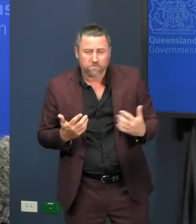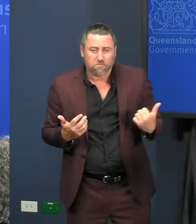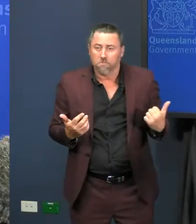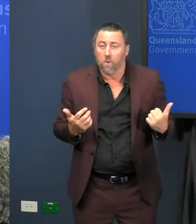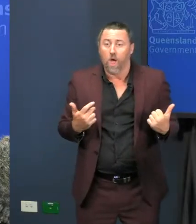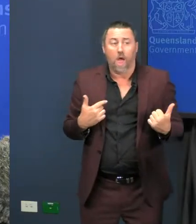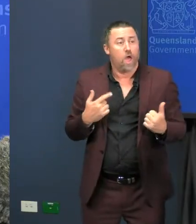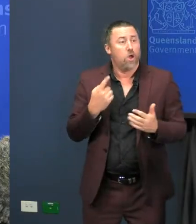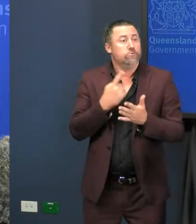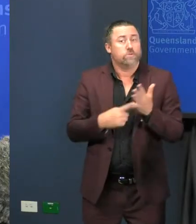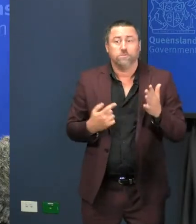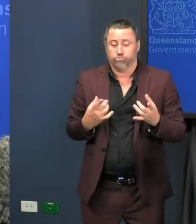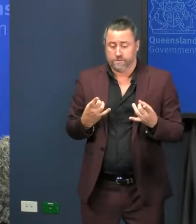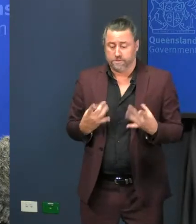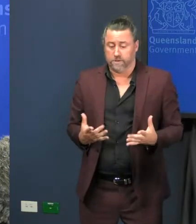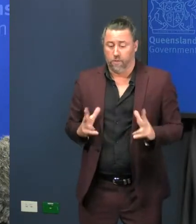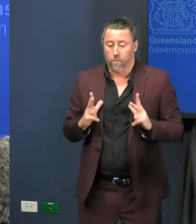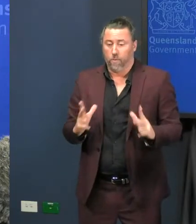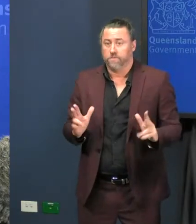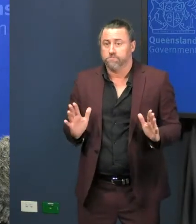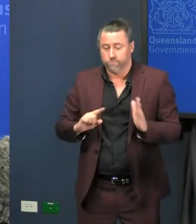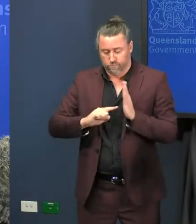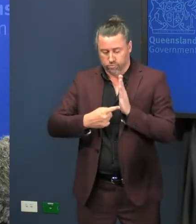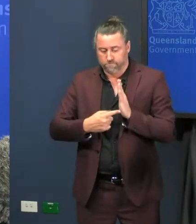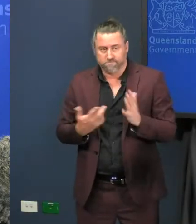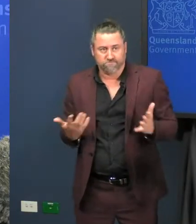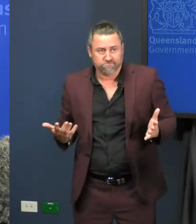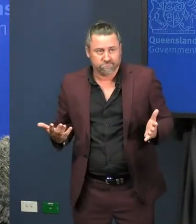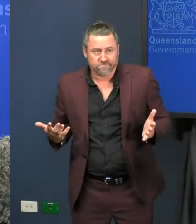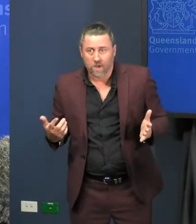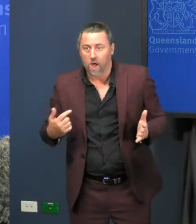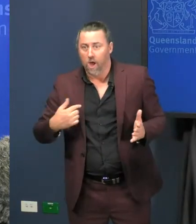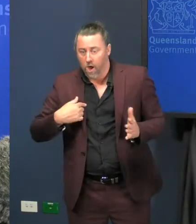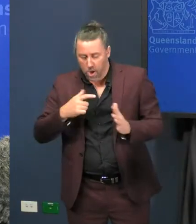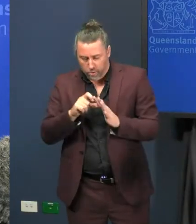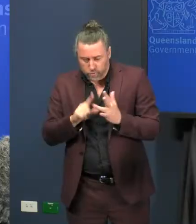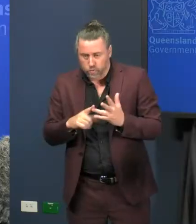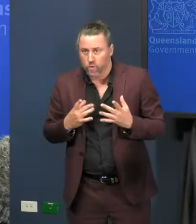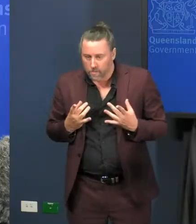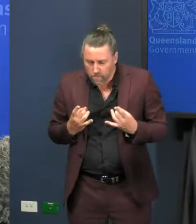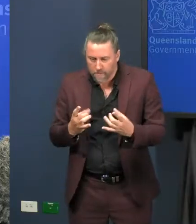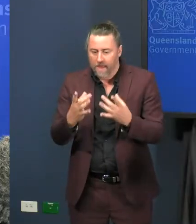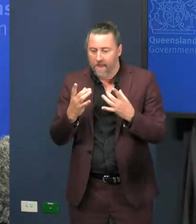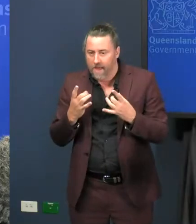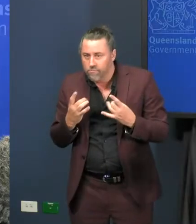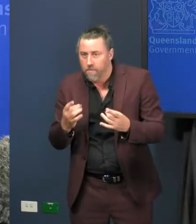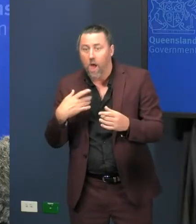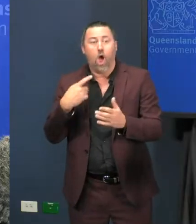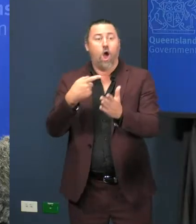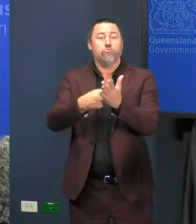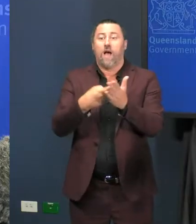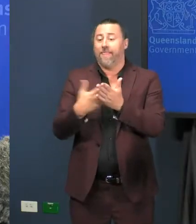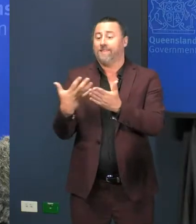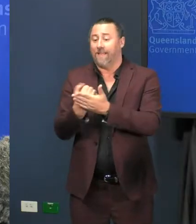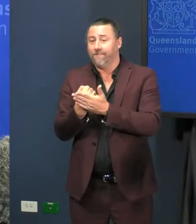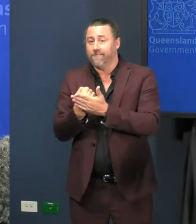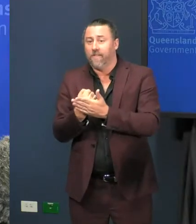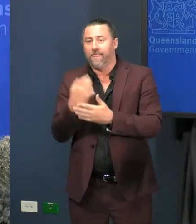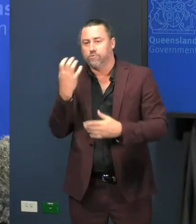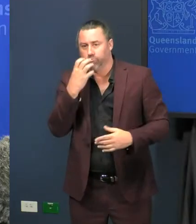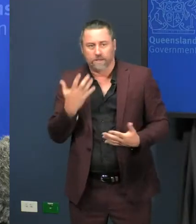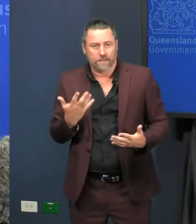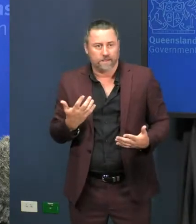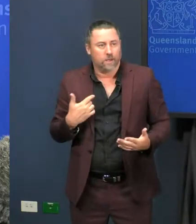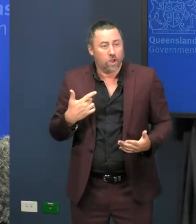for it. And everything we do is about making sure that we make those preparations, that we have a focus on precautions,